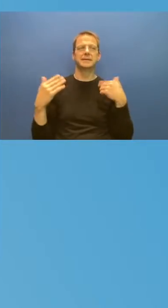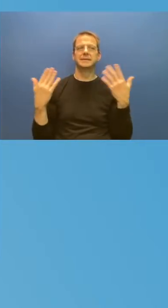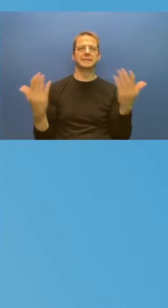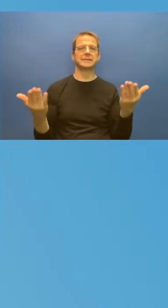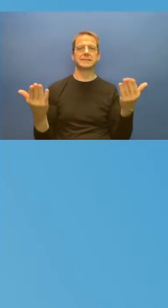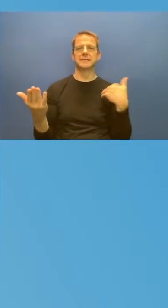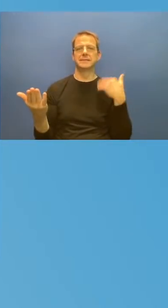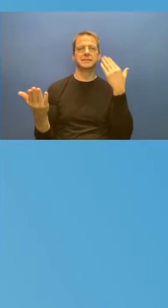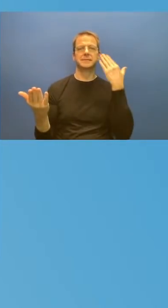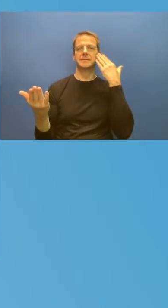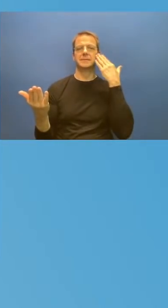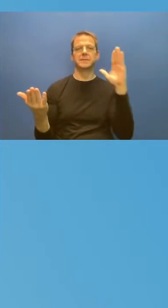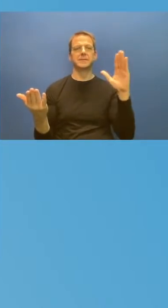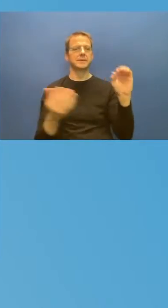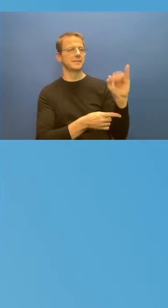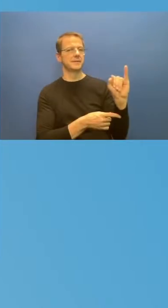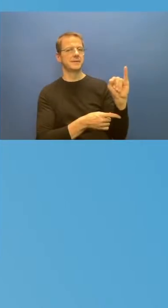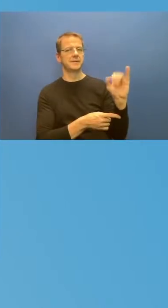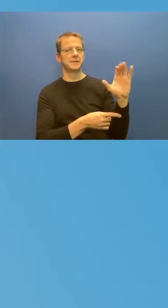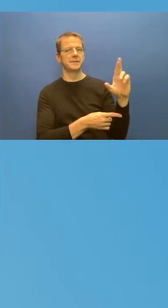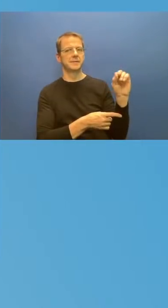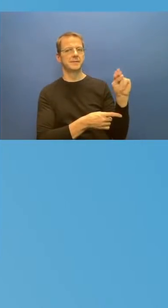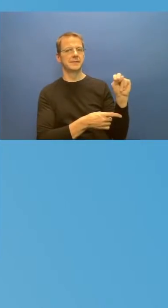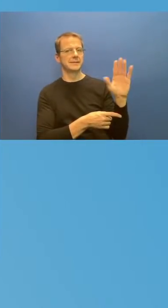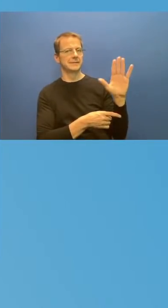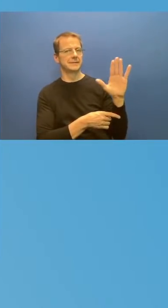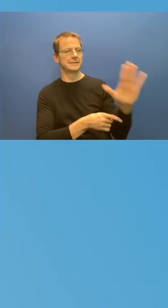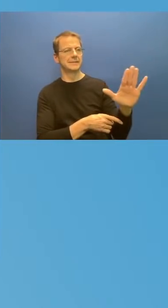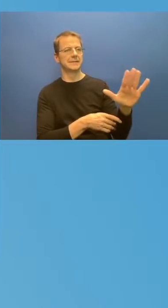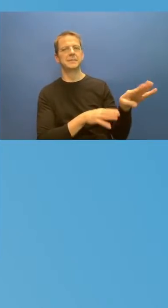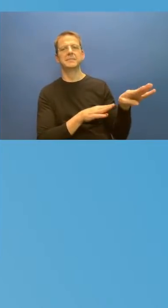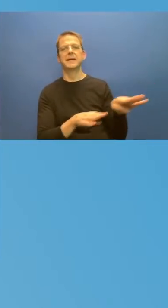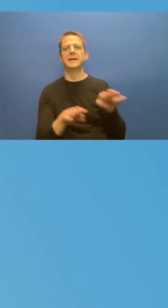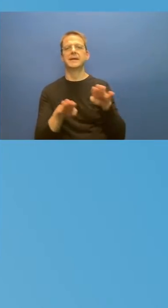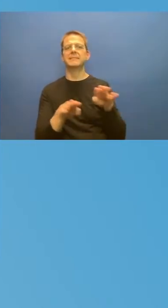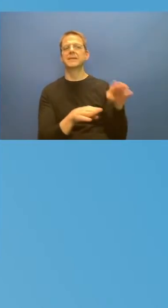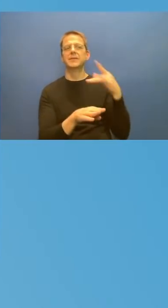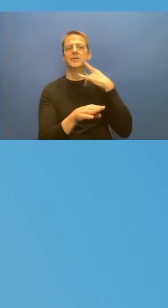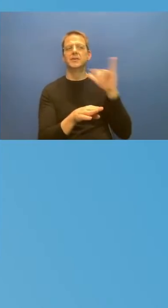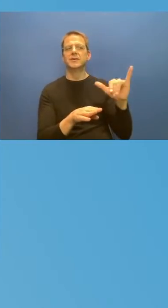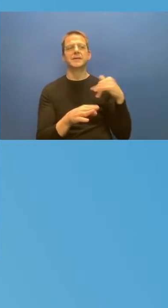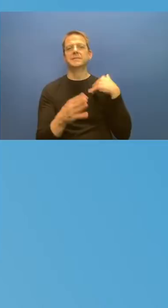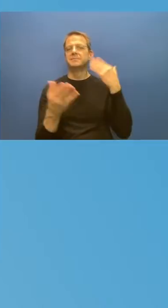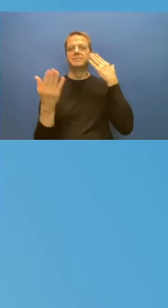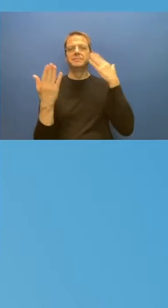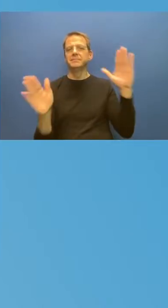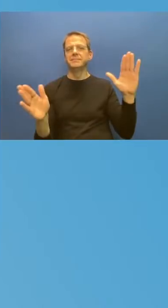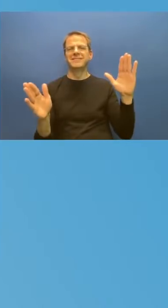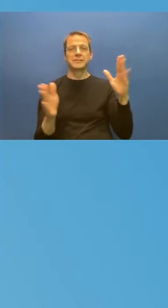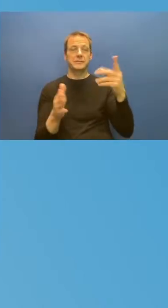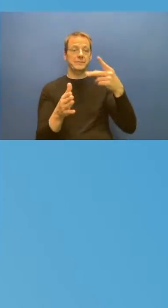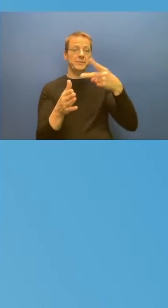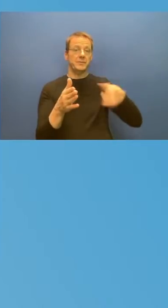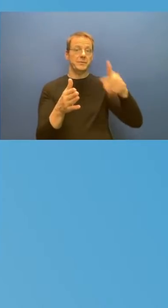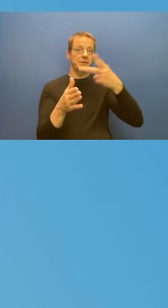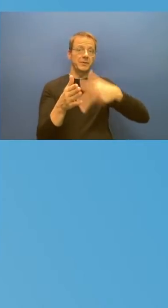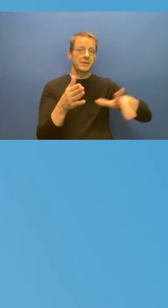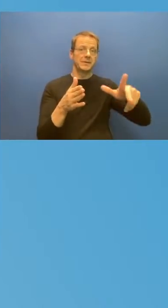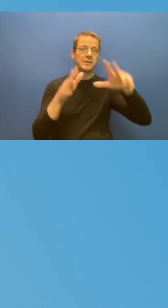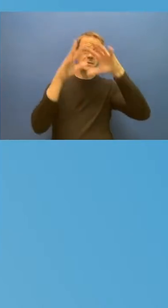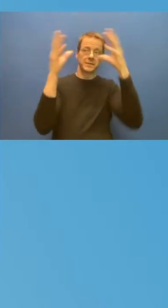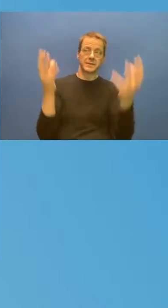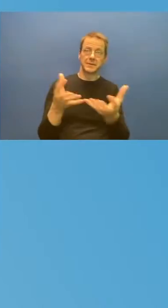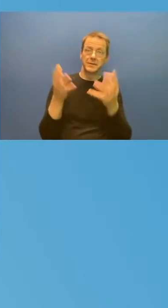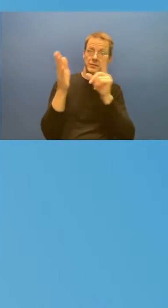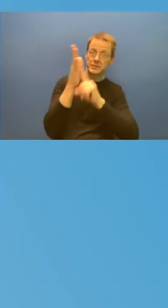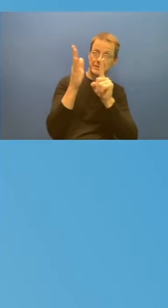few weeks as we start to look at this as a global research community. But we can get some sense of that